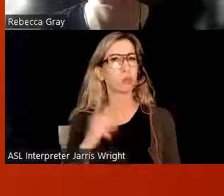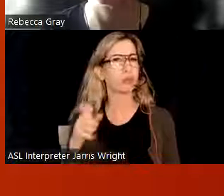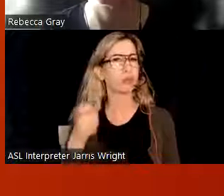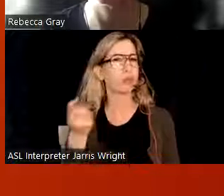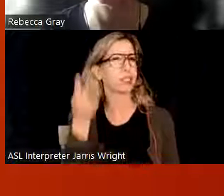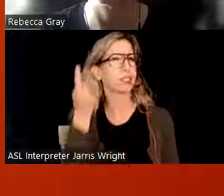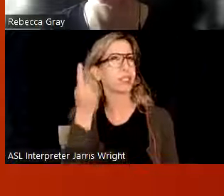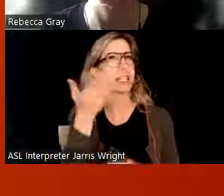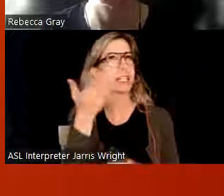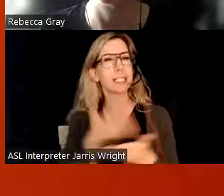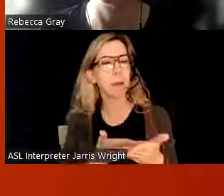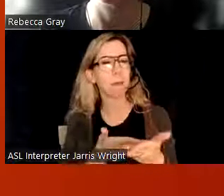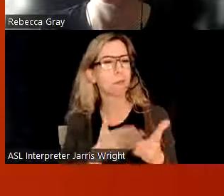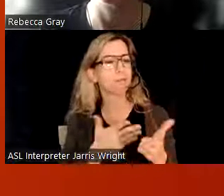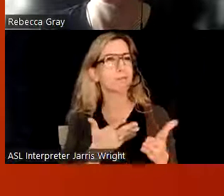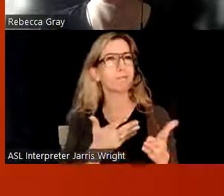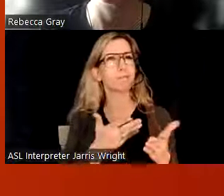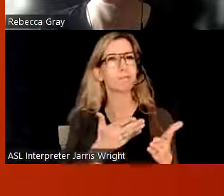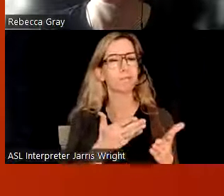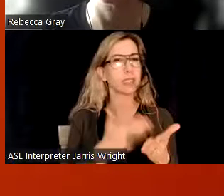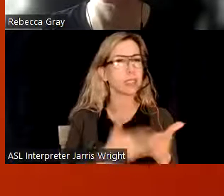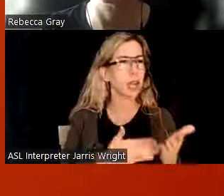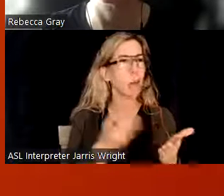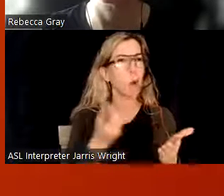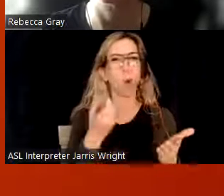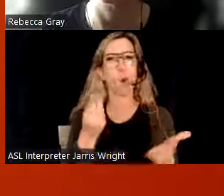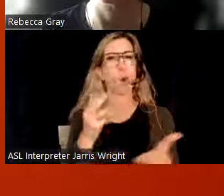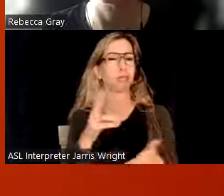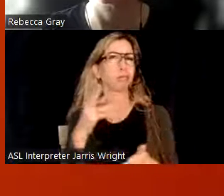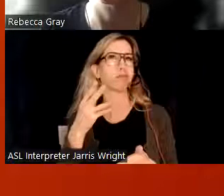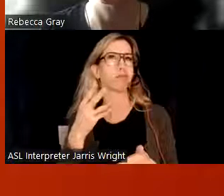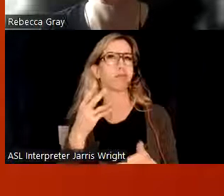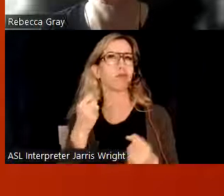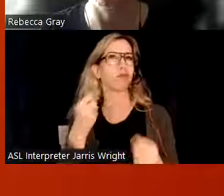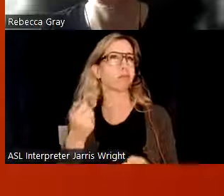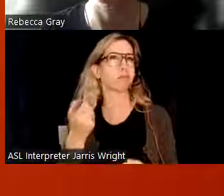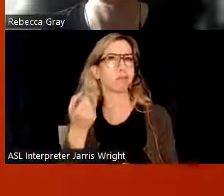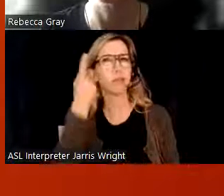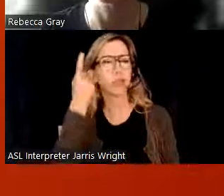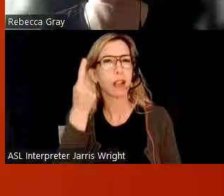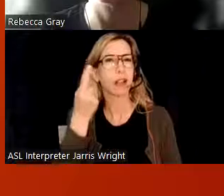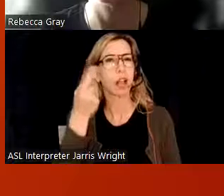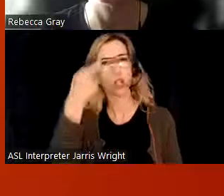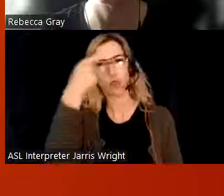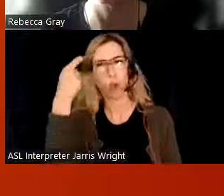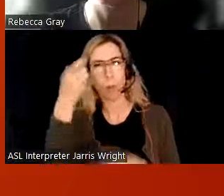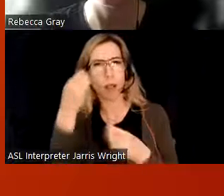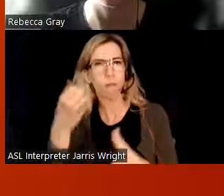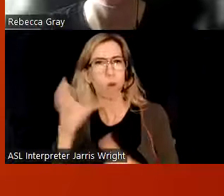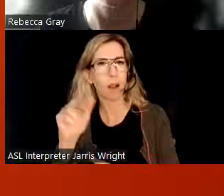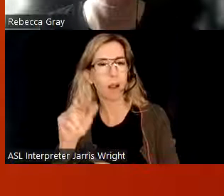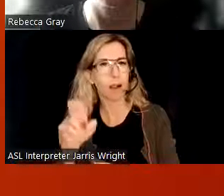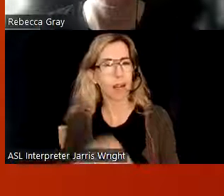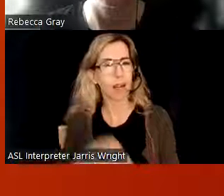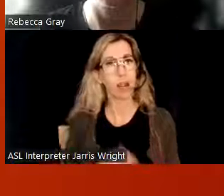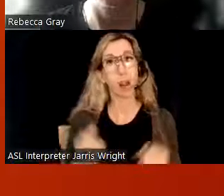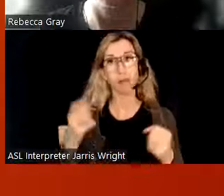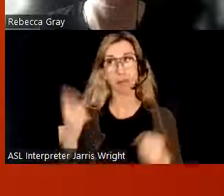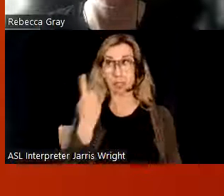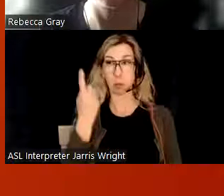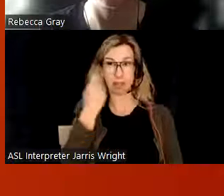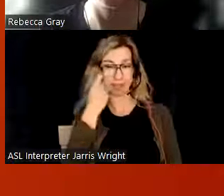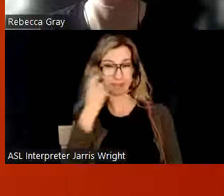a firm grasp of trauma-informed care. And someone spoke earlier about the trauma that a lot of our clients